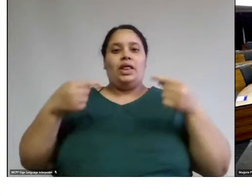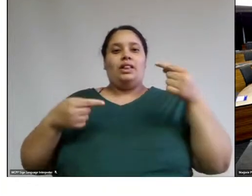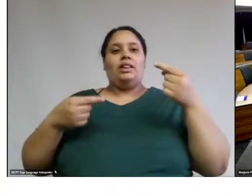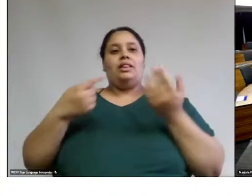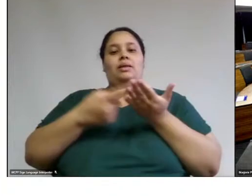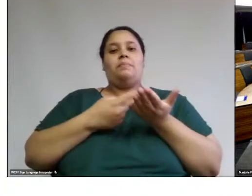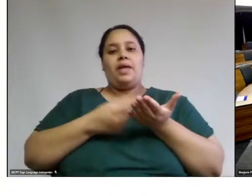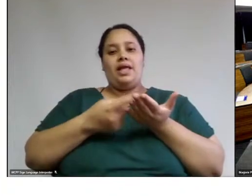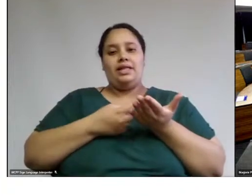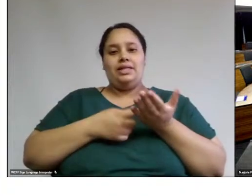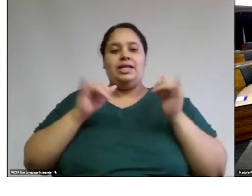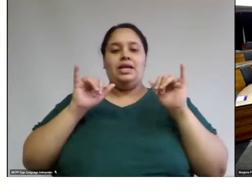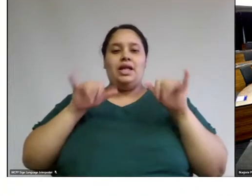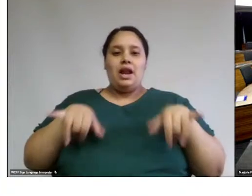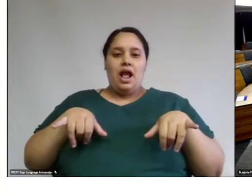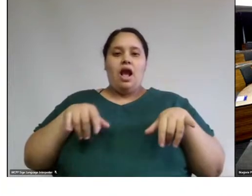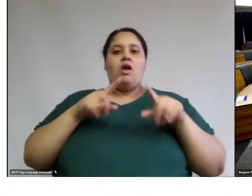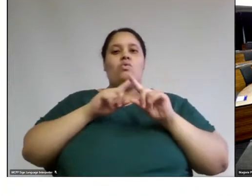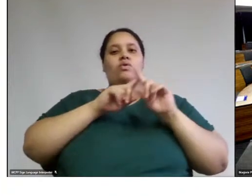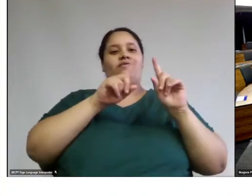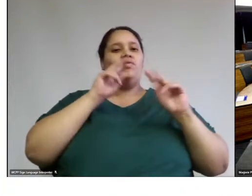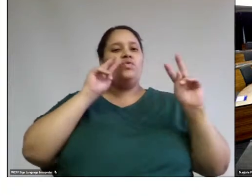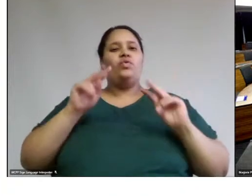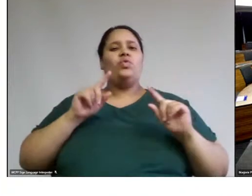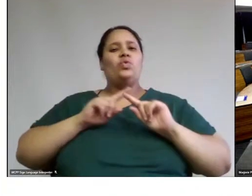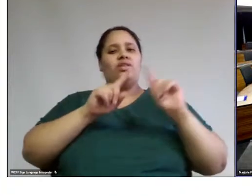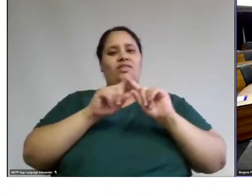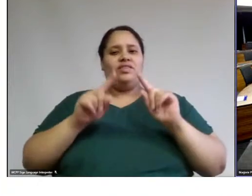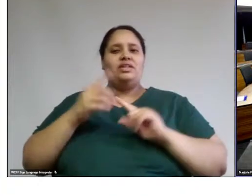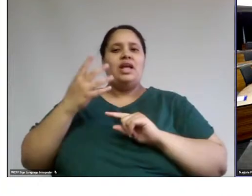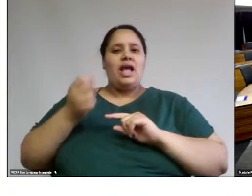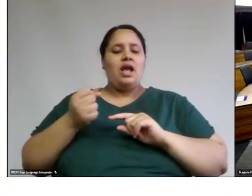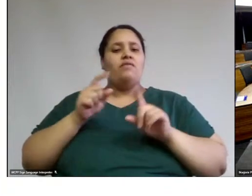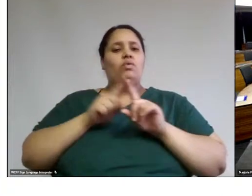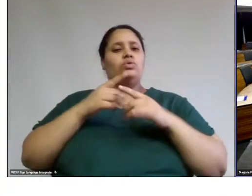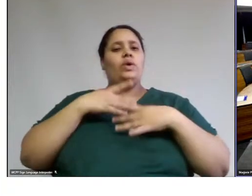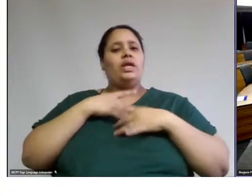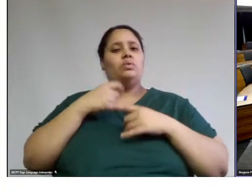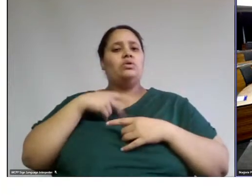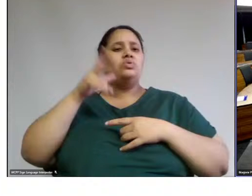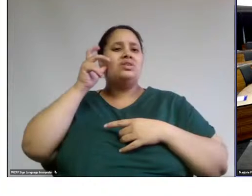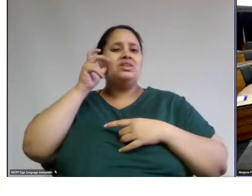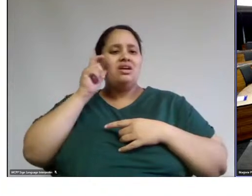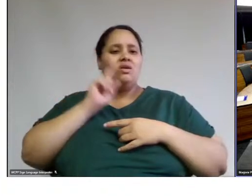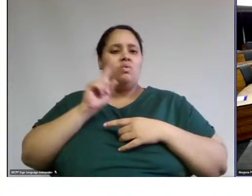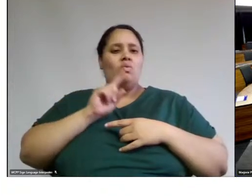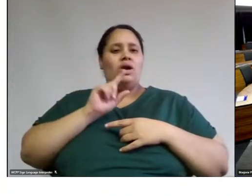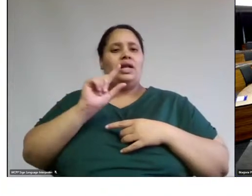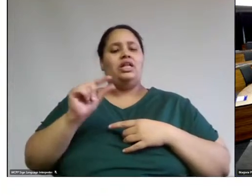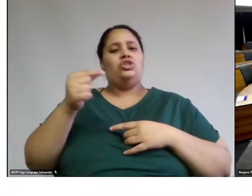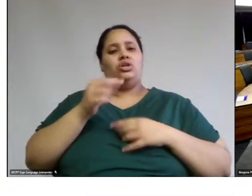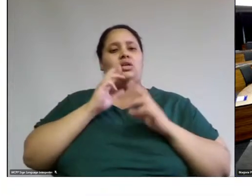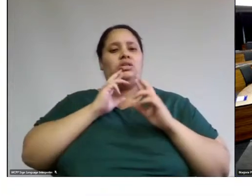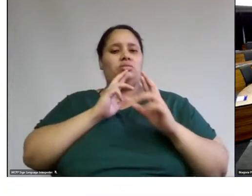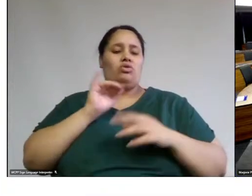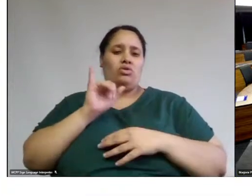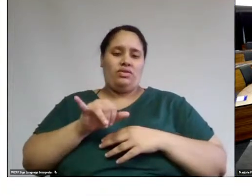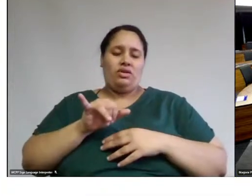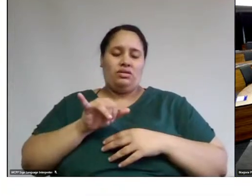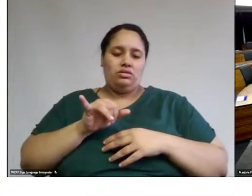It seems to be a different view. It will be interesting to hear what is the AG's point on this,